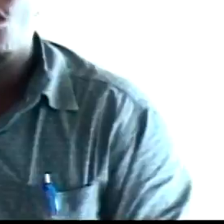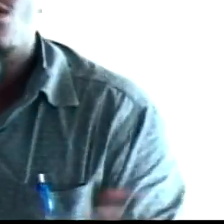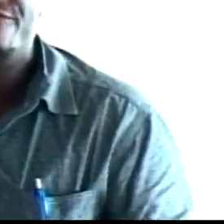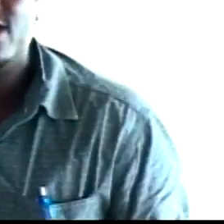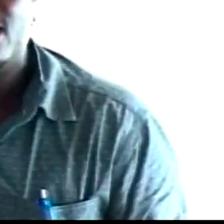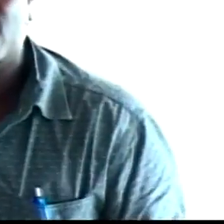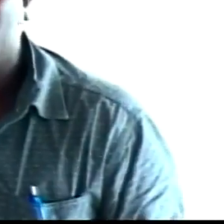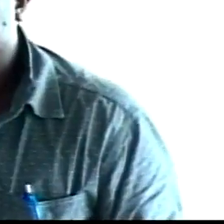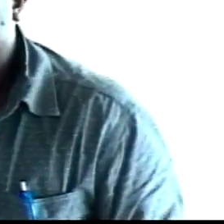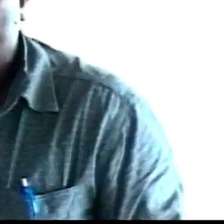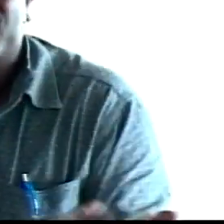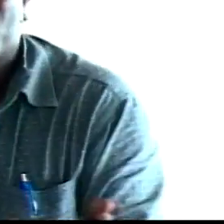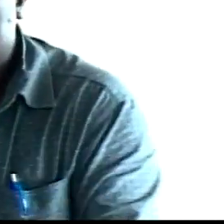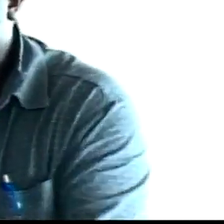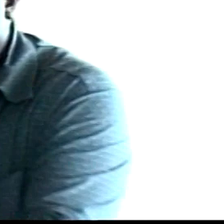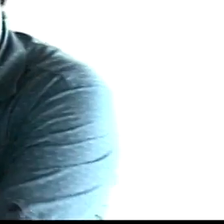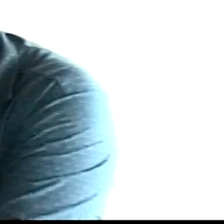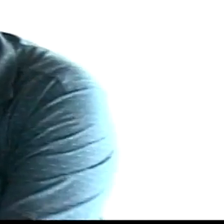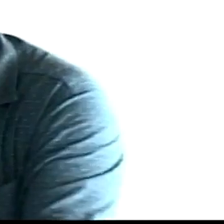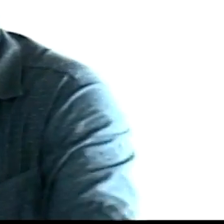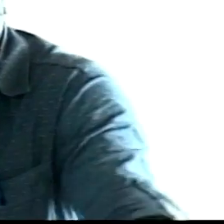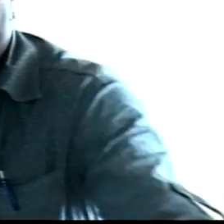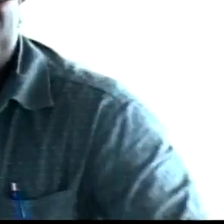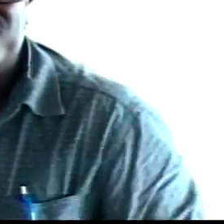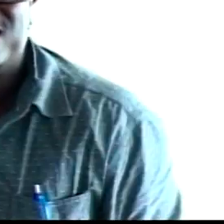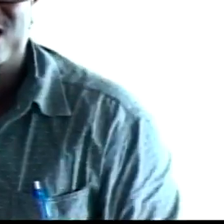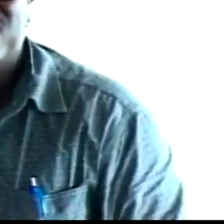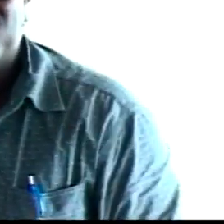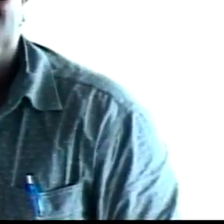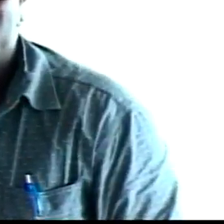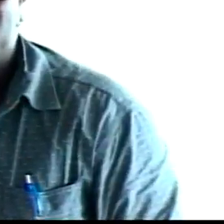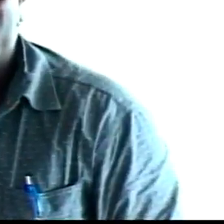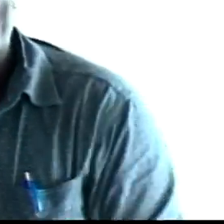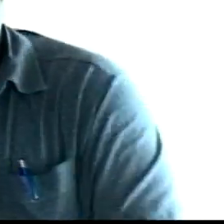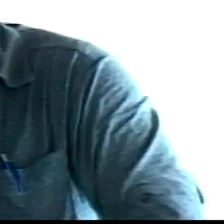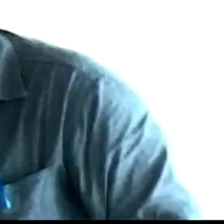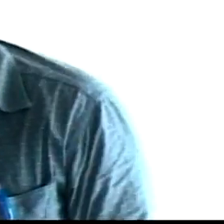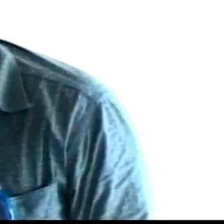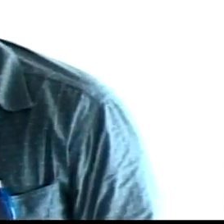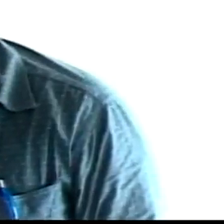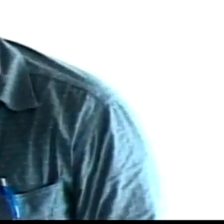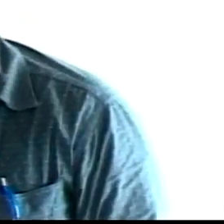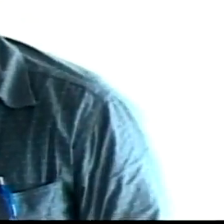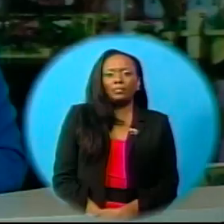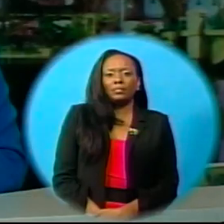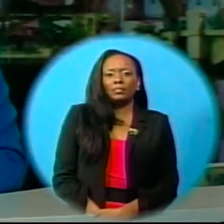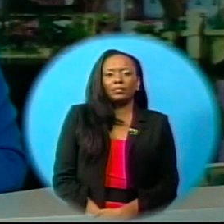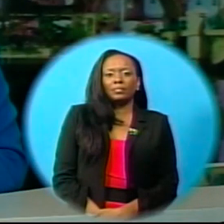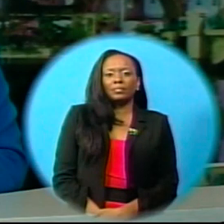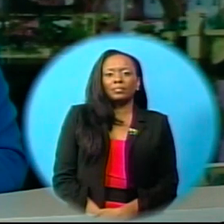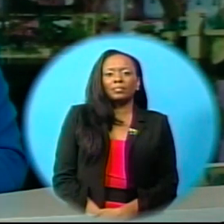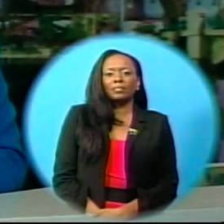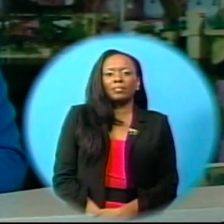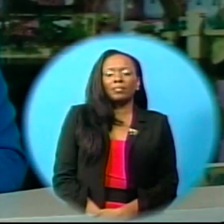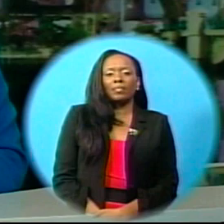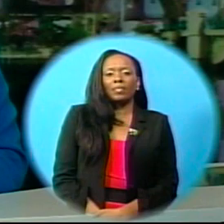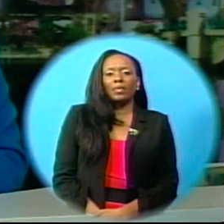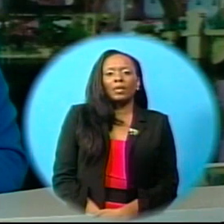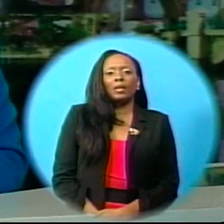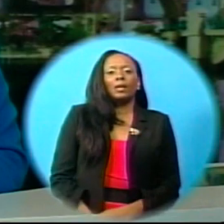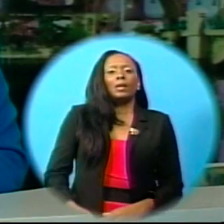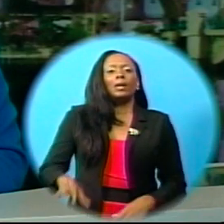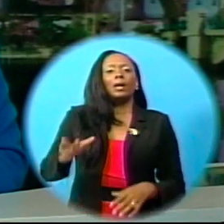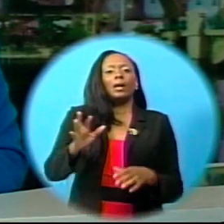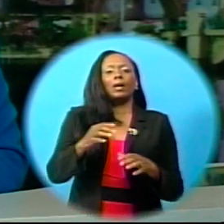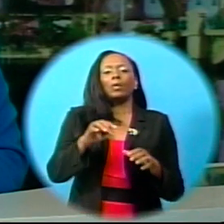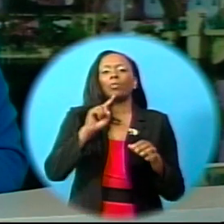NCF or whoever to put somebody from Experience on a cavalcade. In 12 years? Well, patrons are being told